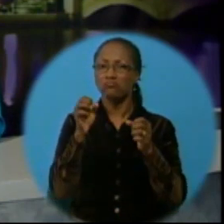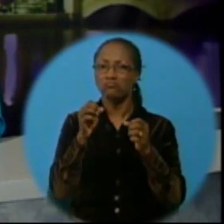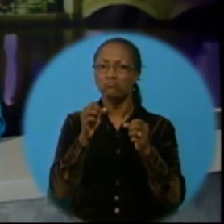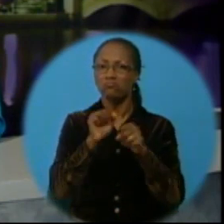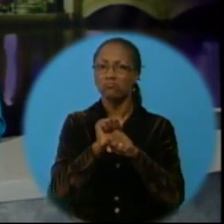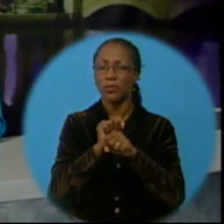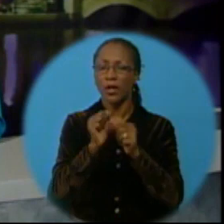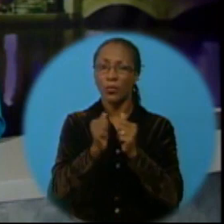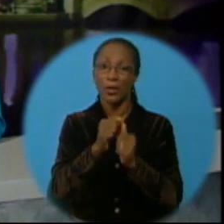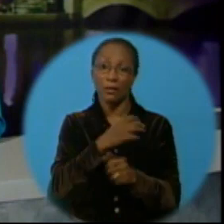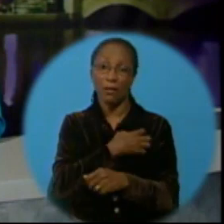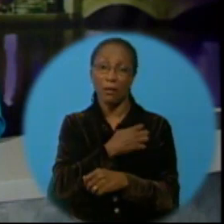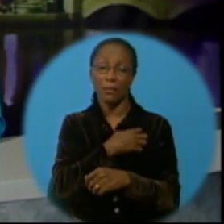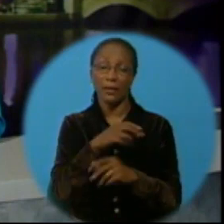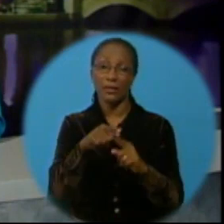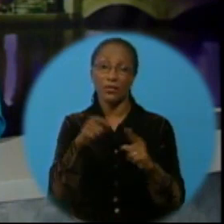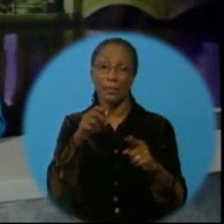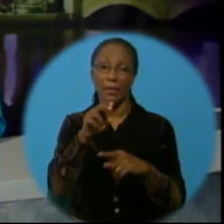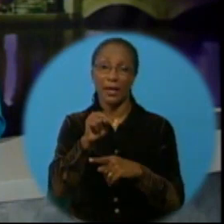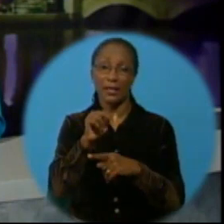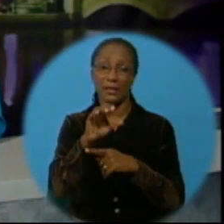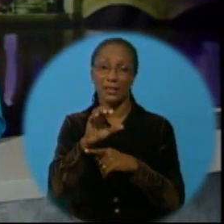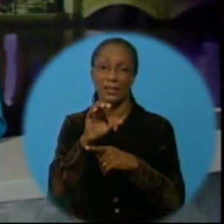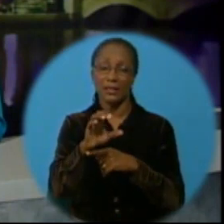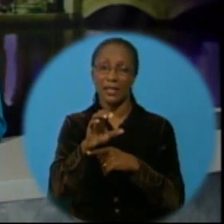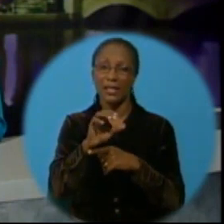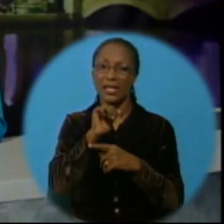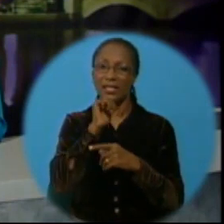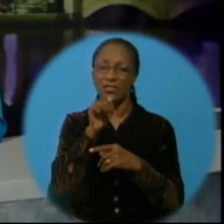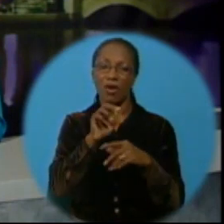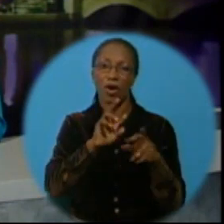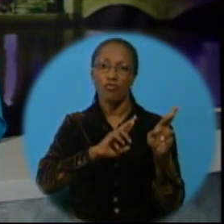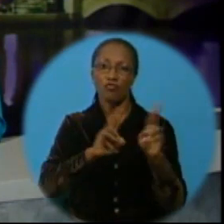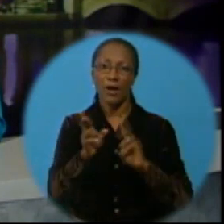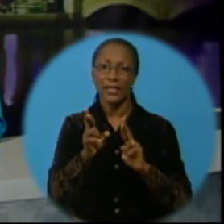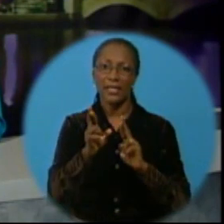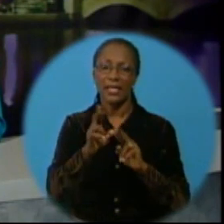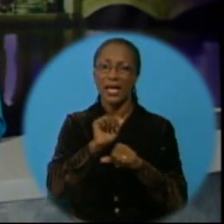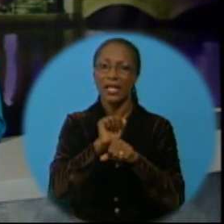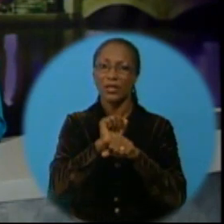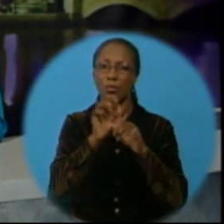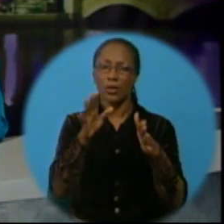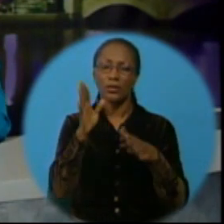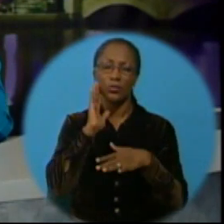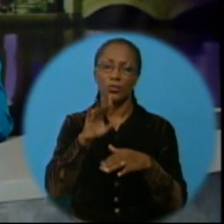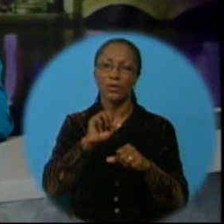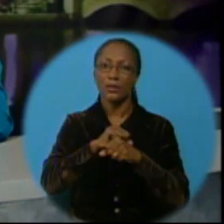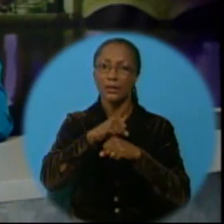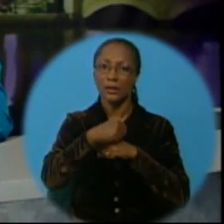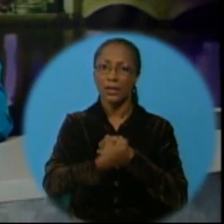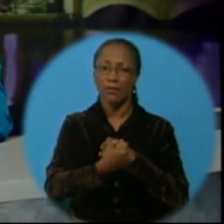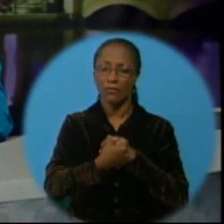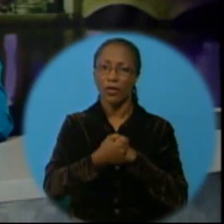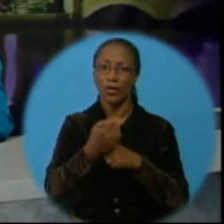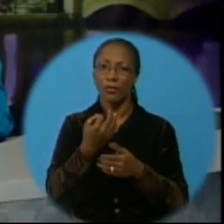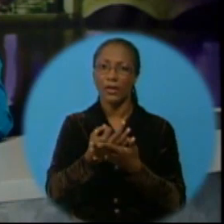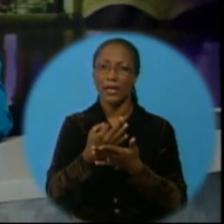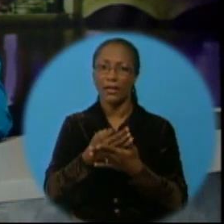arguing that the tribunal isn't ready and that the workers will continue to suffer financially and emotionally.